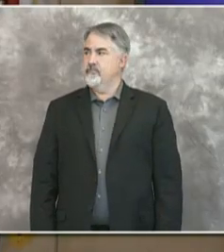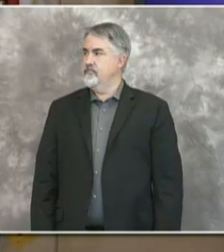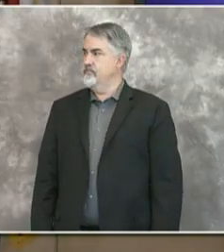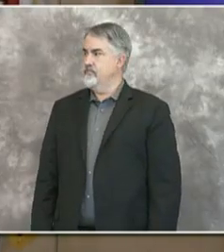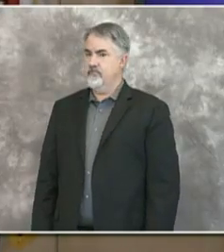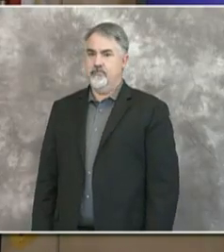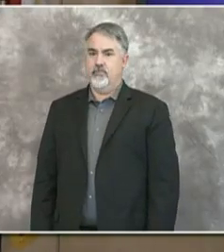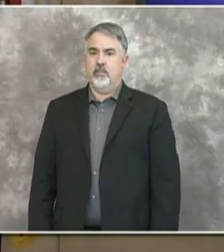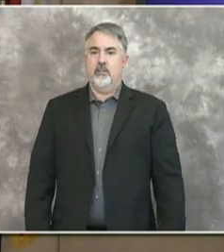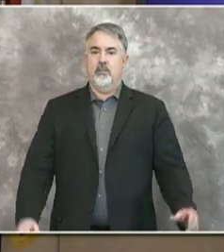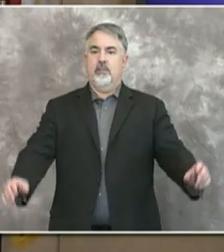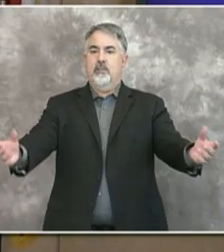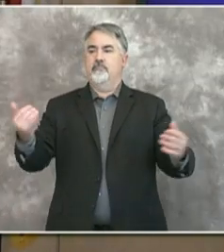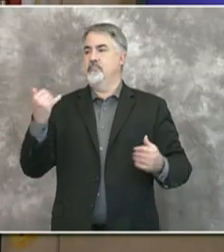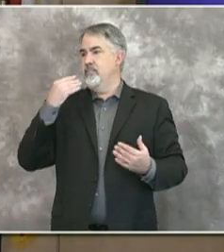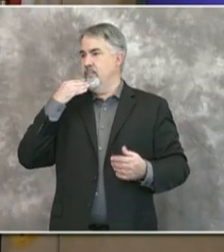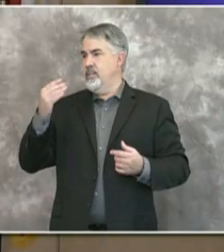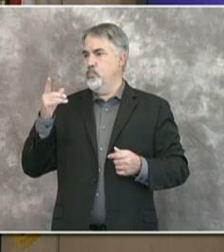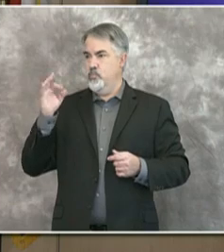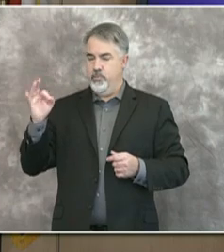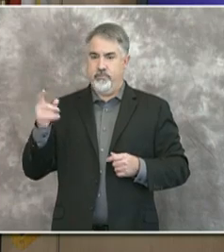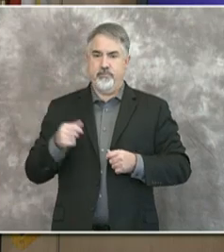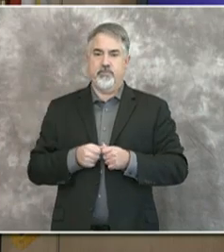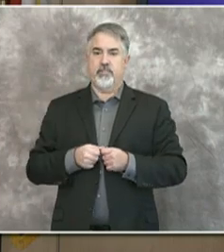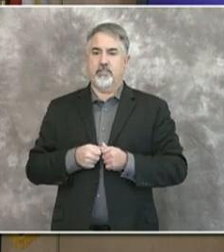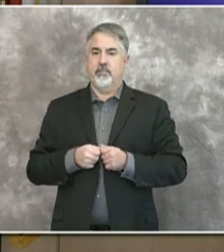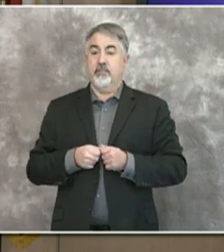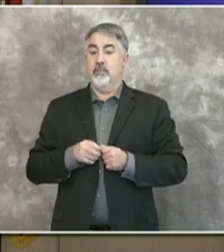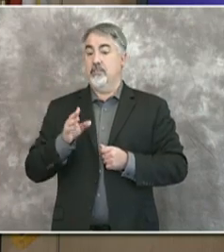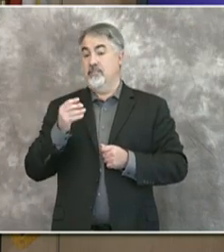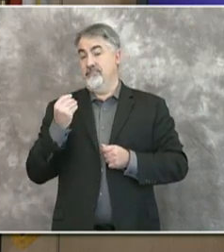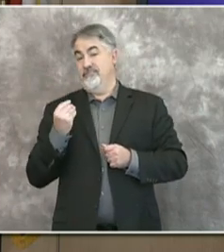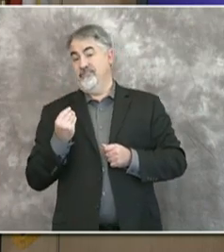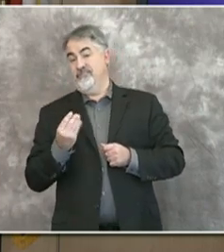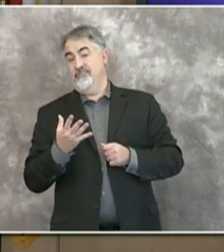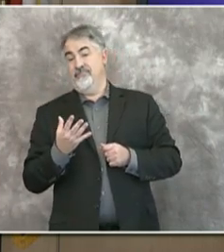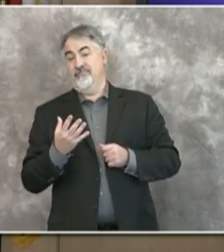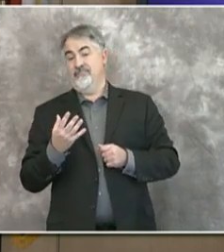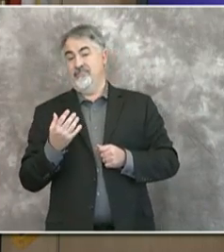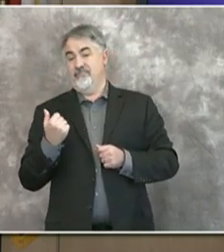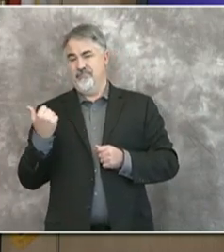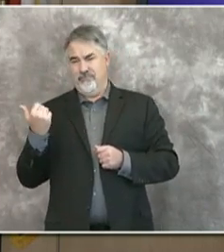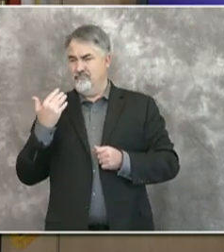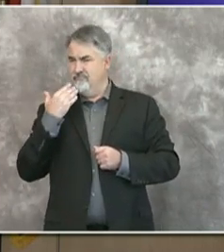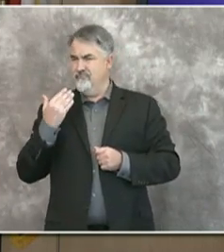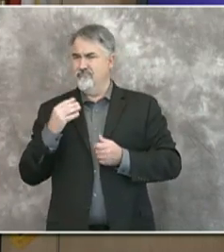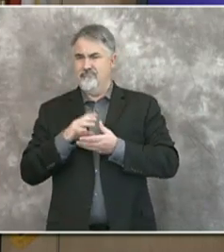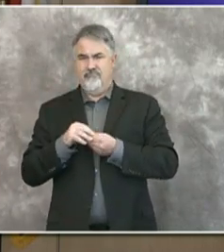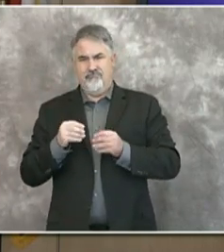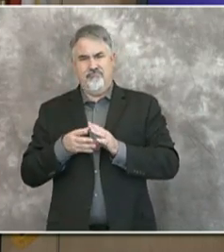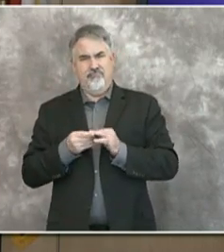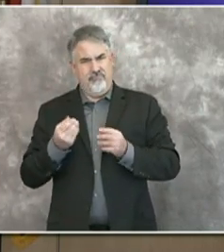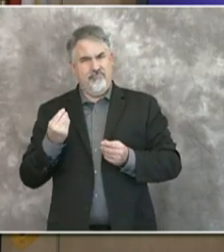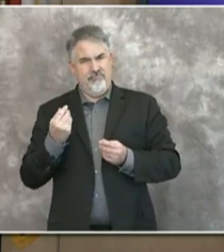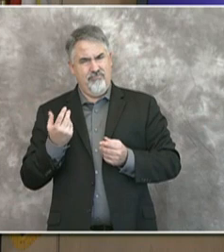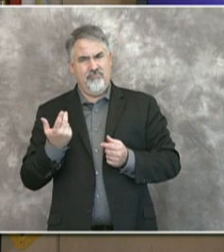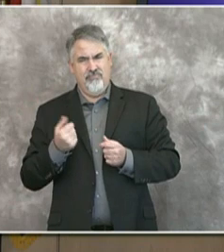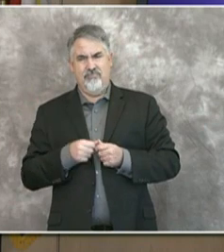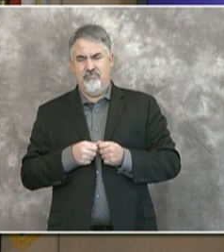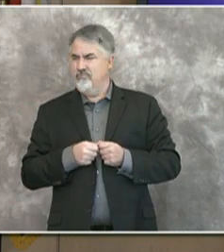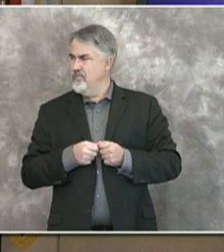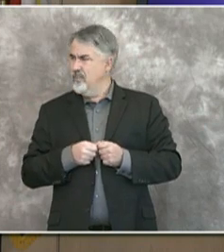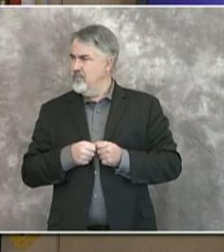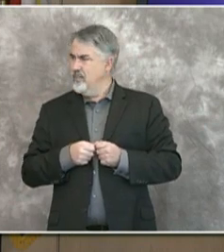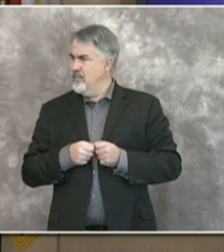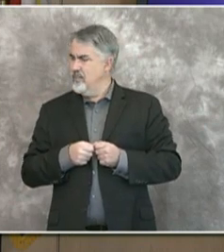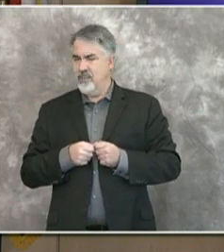Thank you, Nick. And I have to tell you, there's some encouraging news of heightened response to the coronavirus in our neighbor to the south